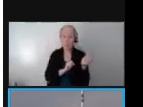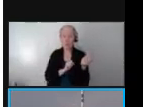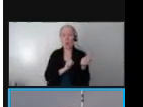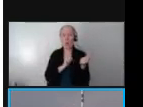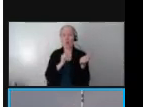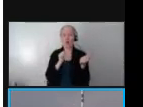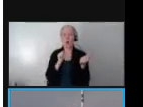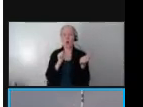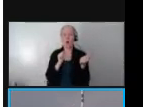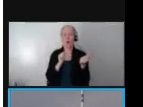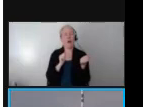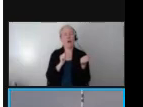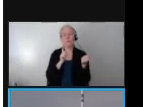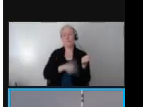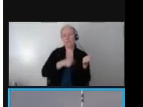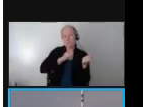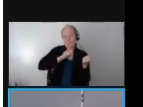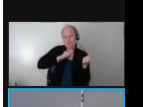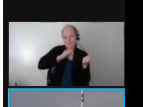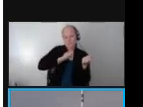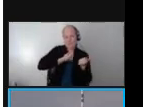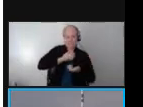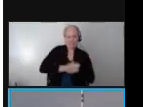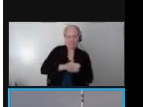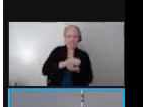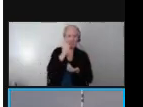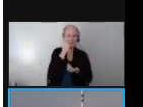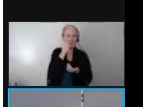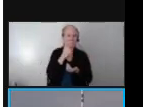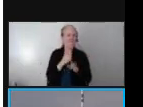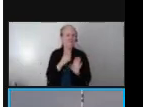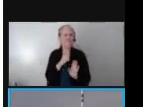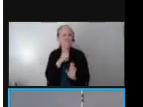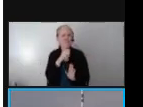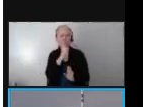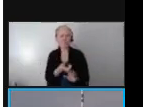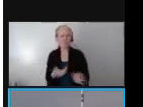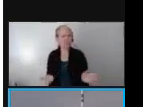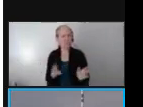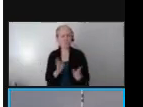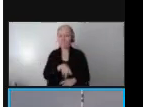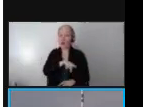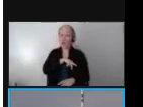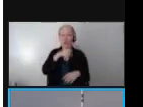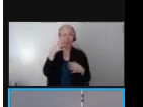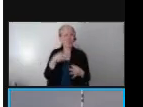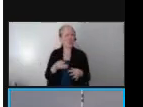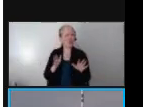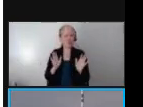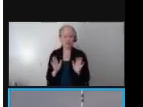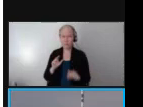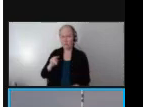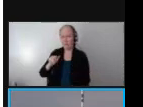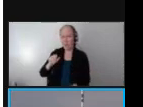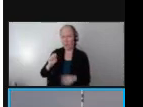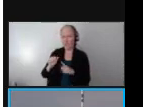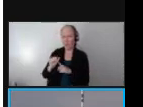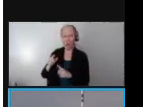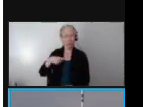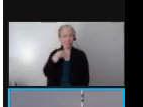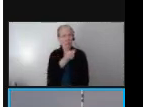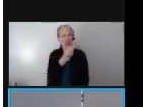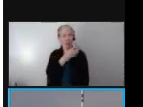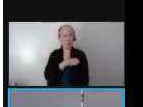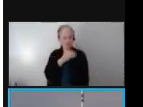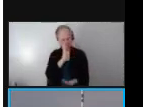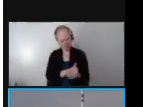to suppress their menstrual cycle on orbit, and that is not true. This is a personal decision. The agency does not tell you